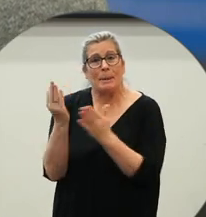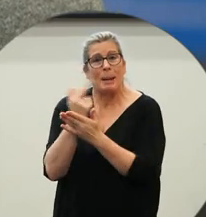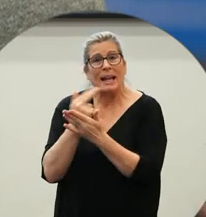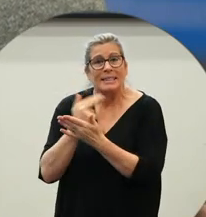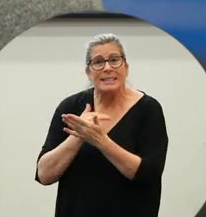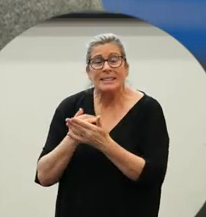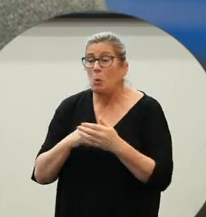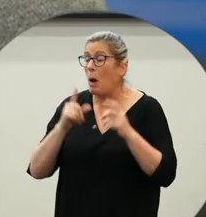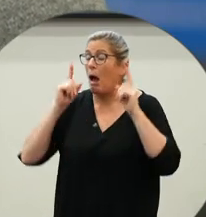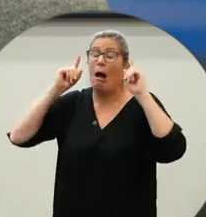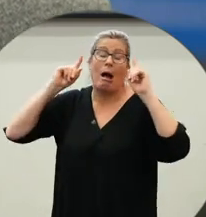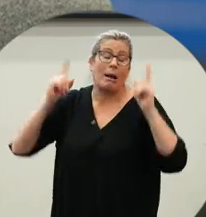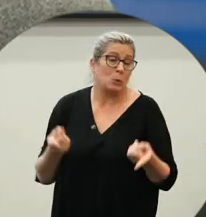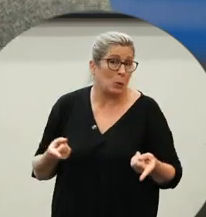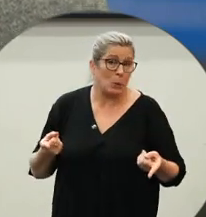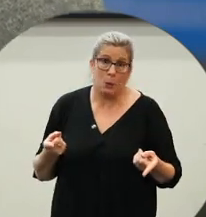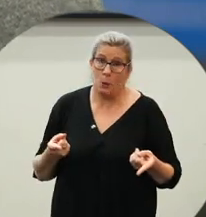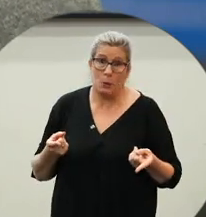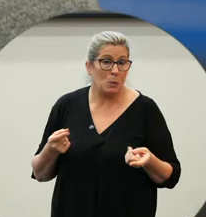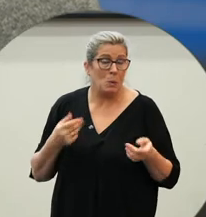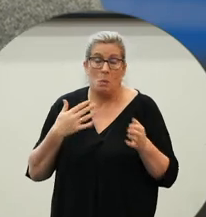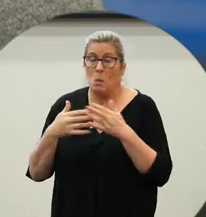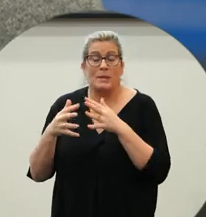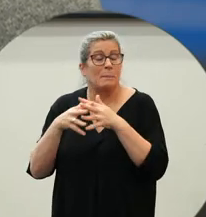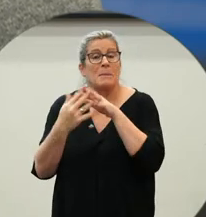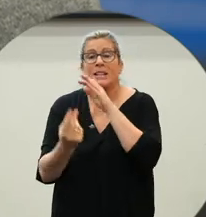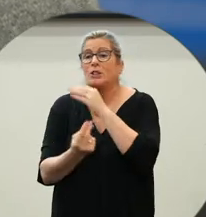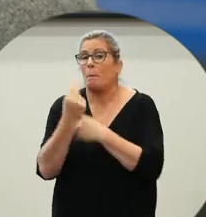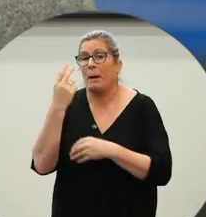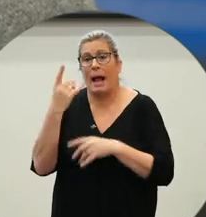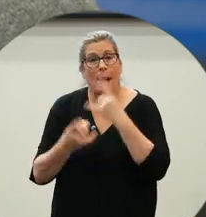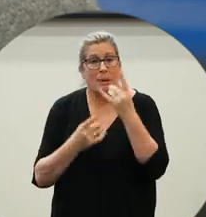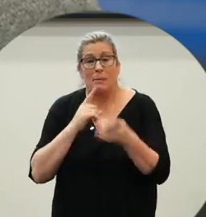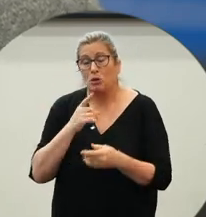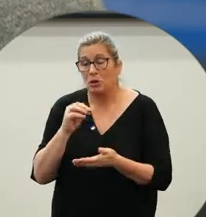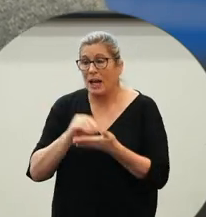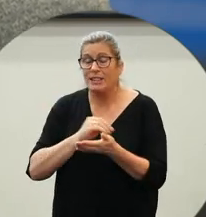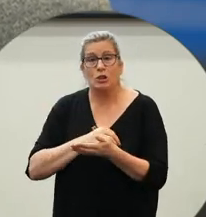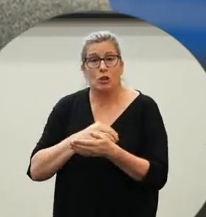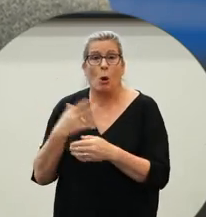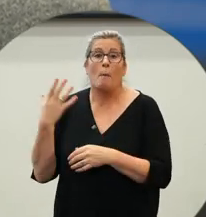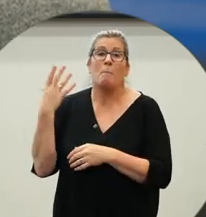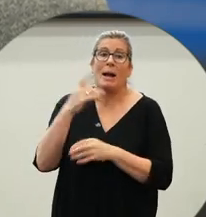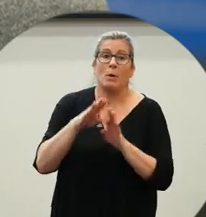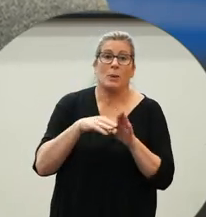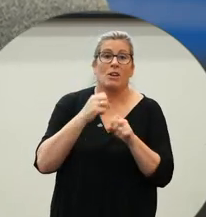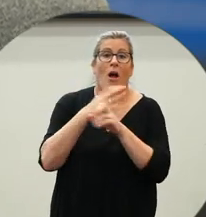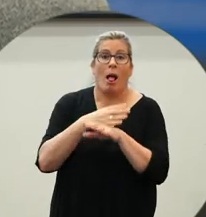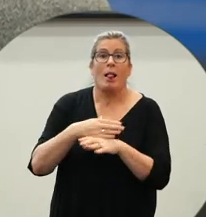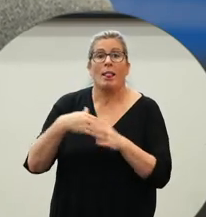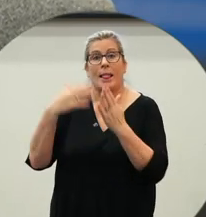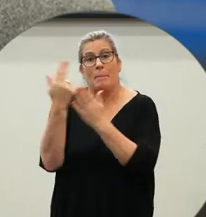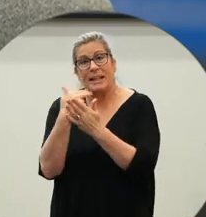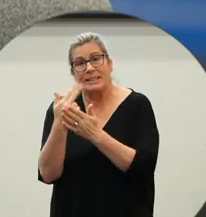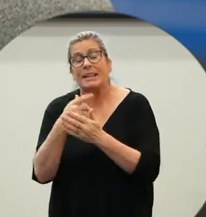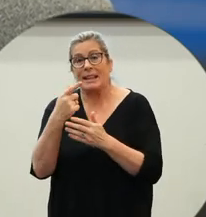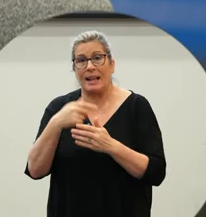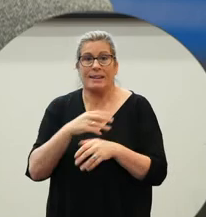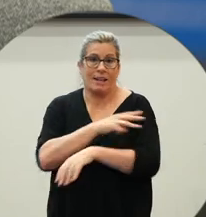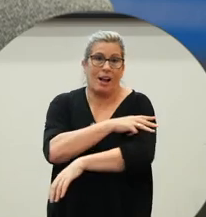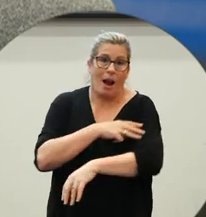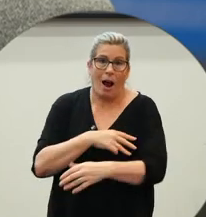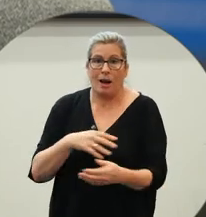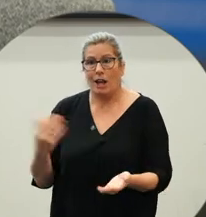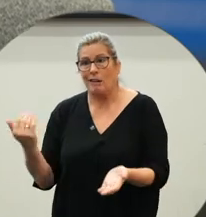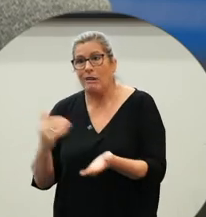And I don't know what mix-up happened, but she had to go back with all the paintings, and then the guards rushed her and got